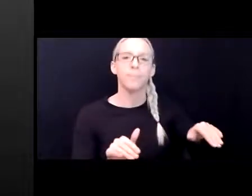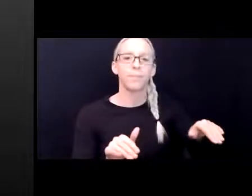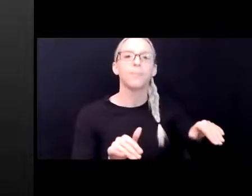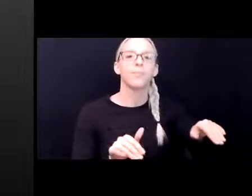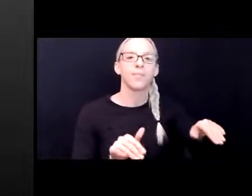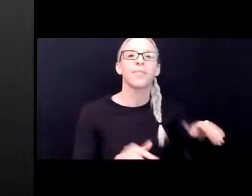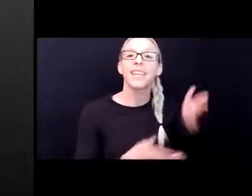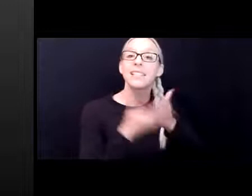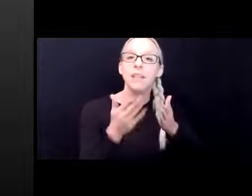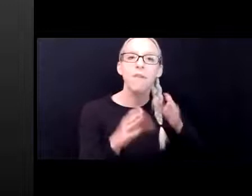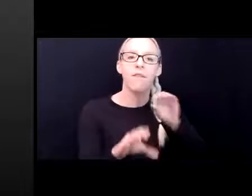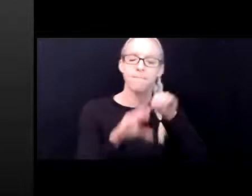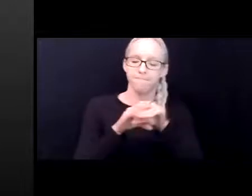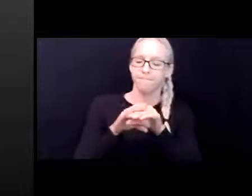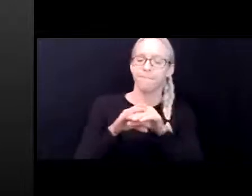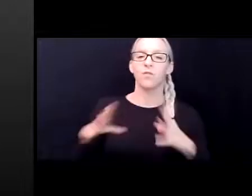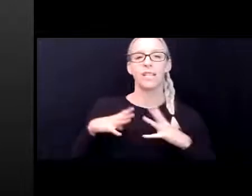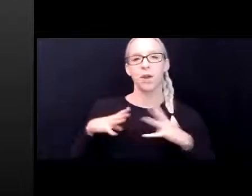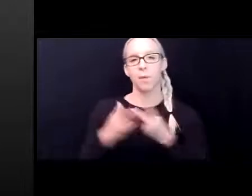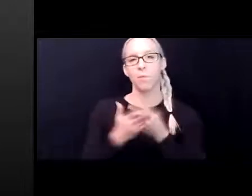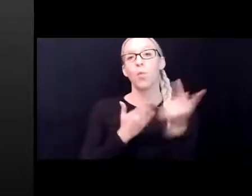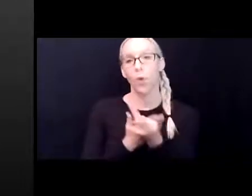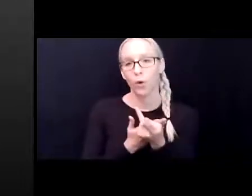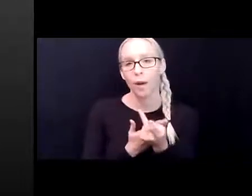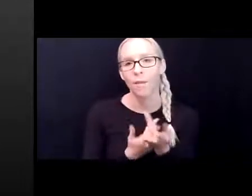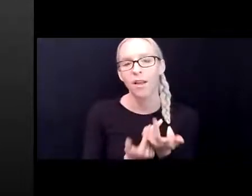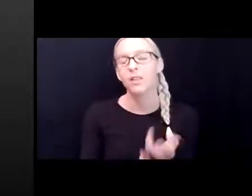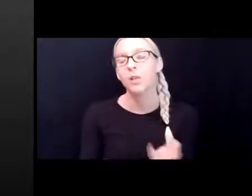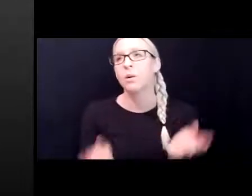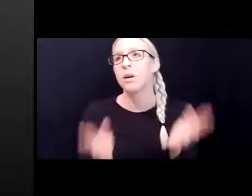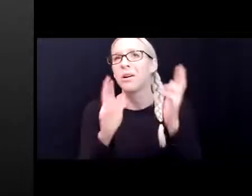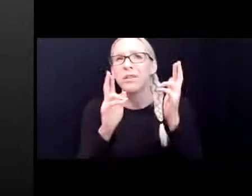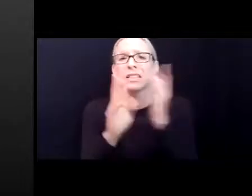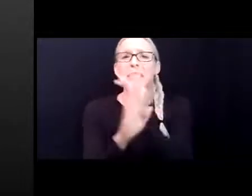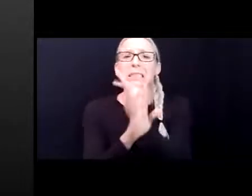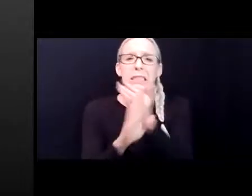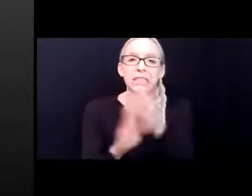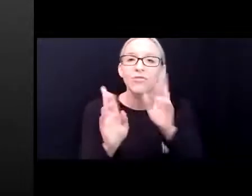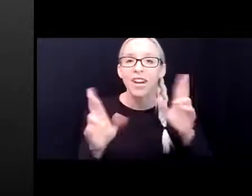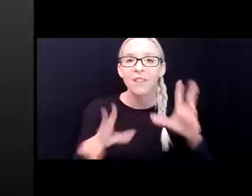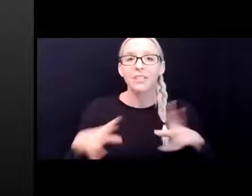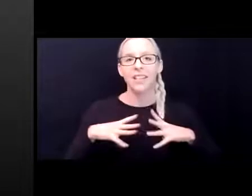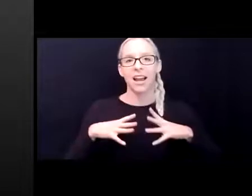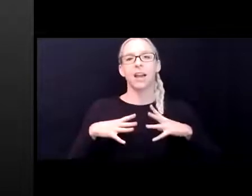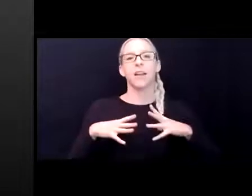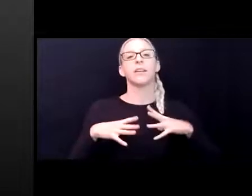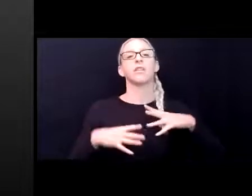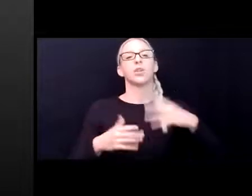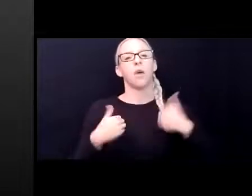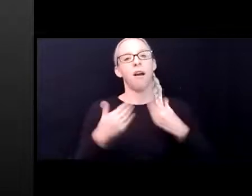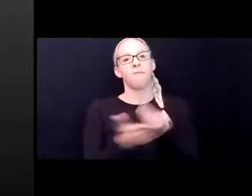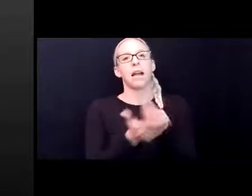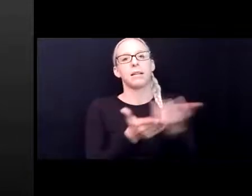into our retirement program so that when we hopefully reach our retirement age and we retire, we'll get an income stream back